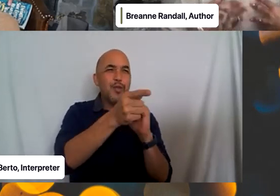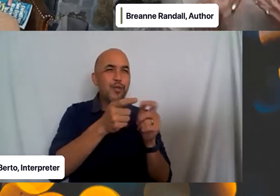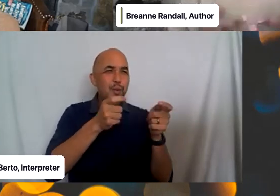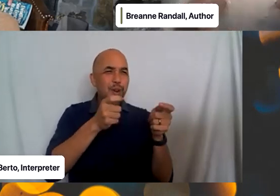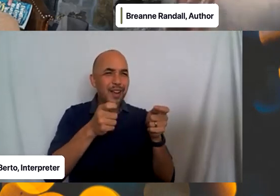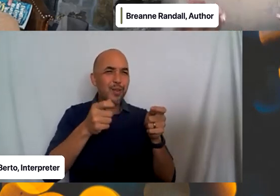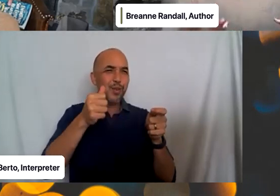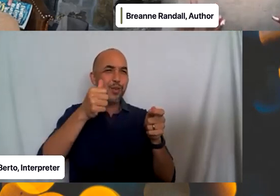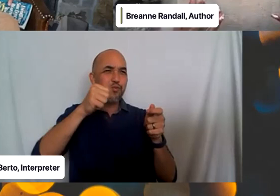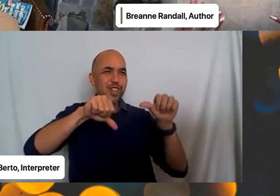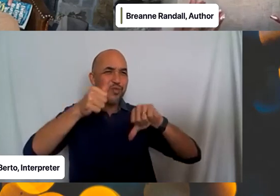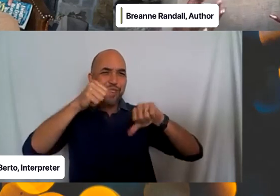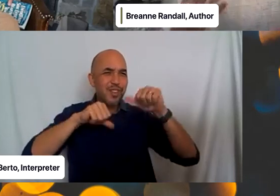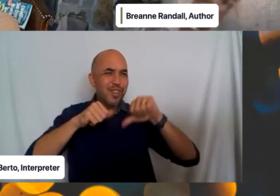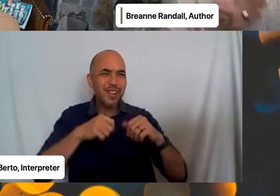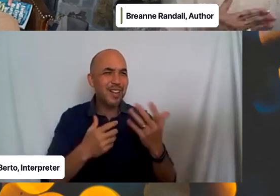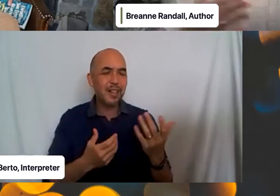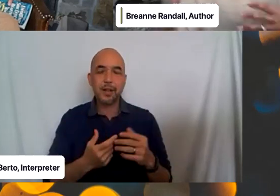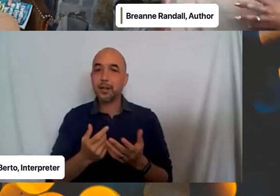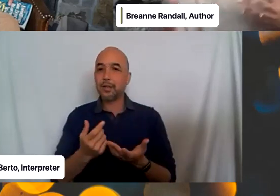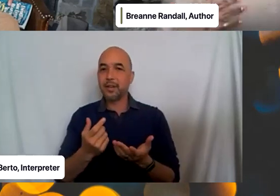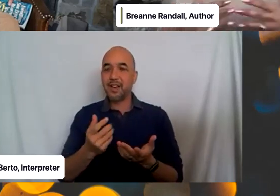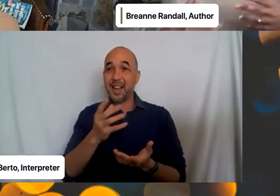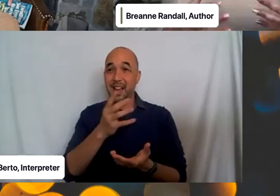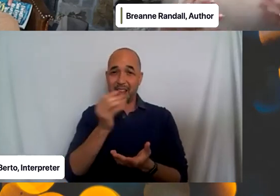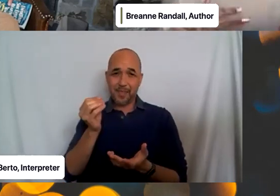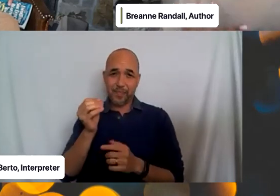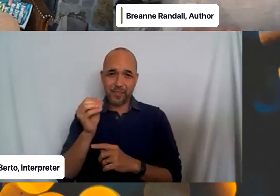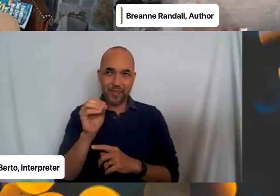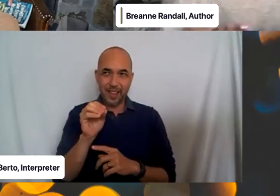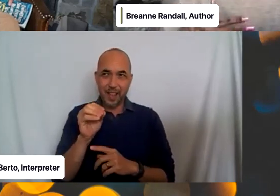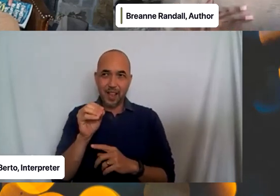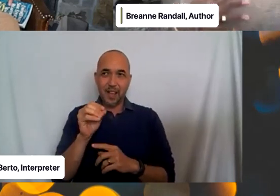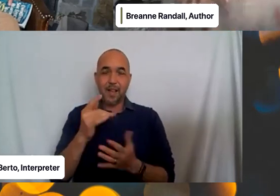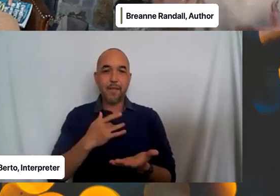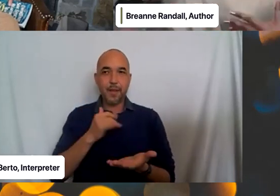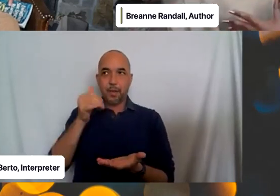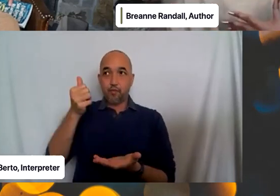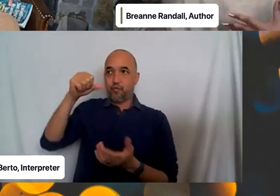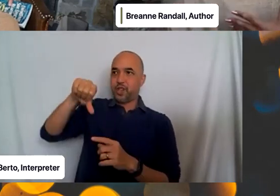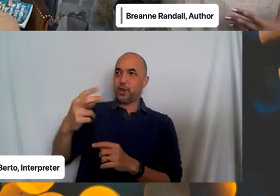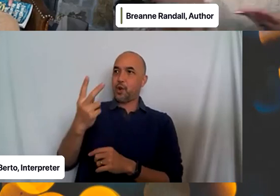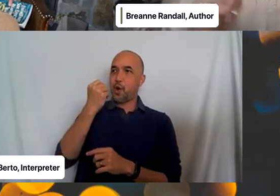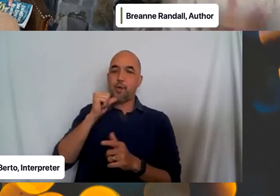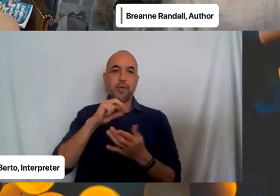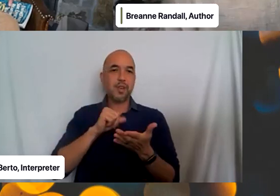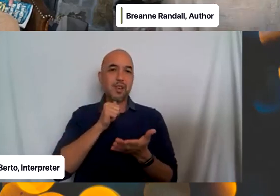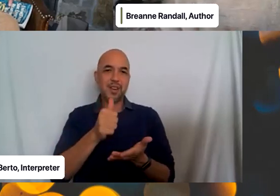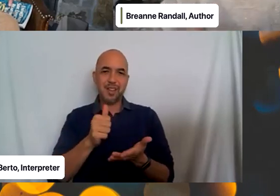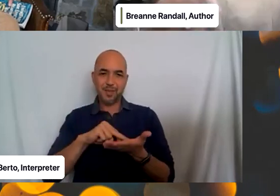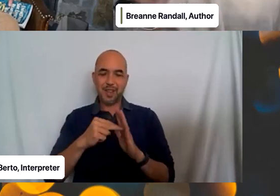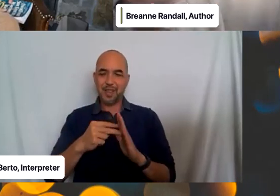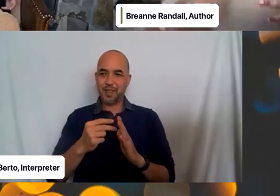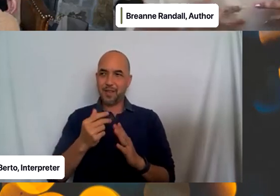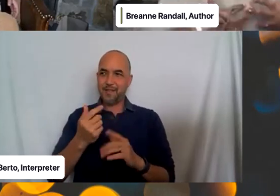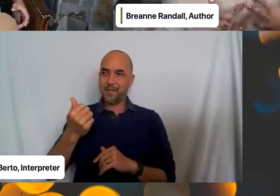the rejection was not a reflection of my intrinsic value. I wasn't sitting here thinking, oh, they've rejected my book.